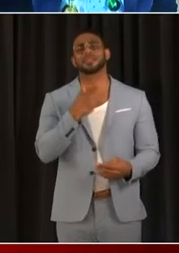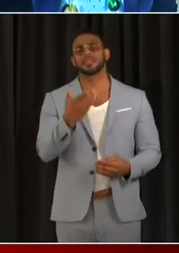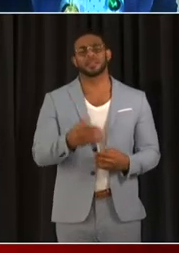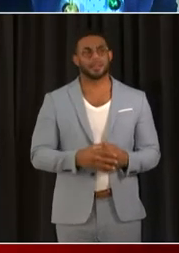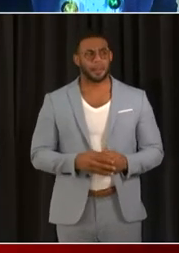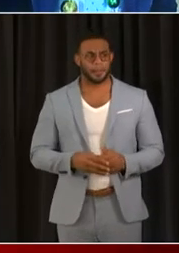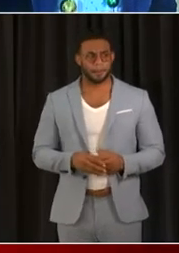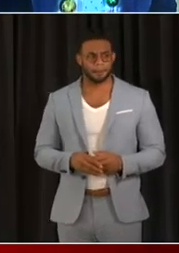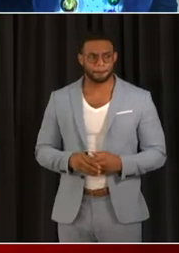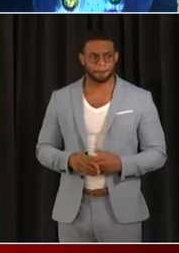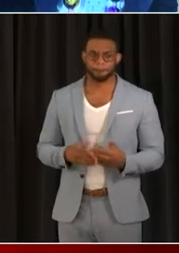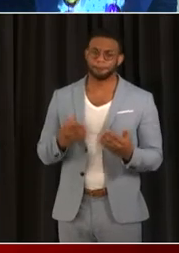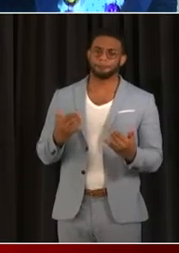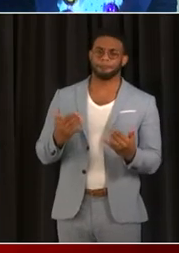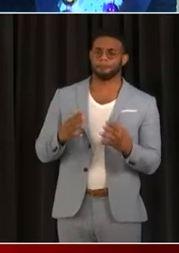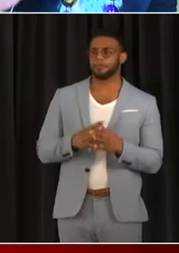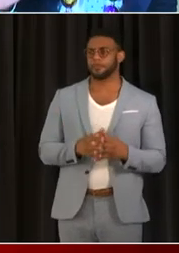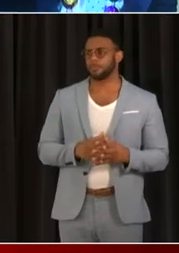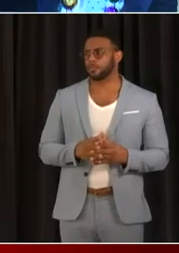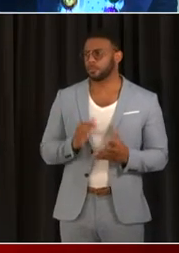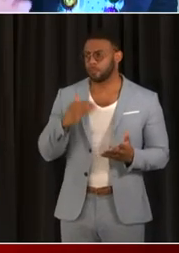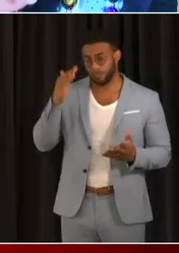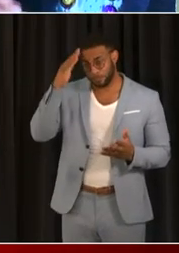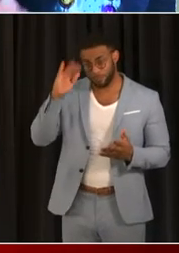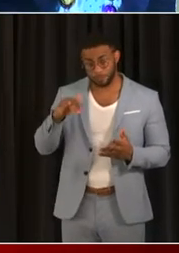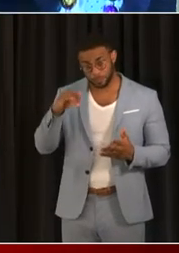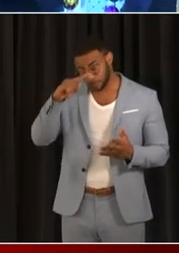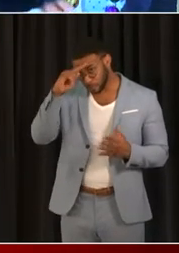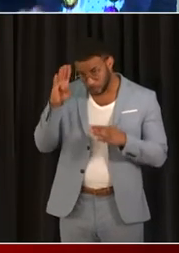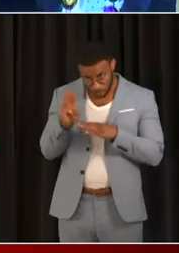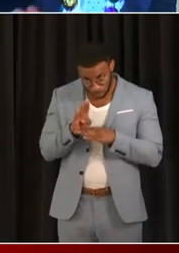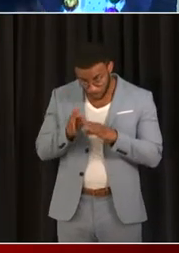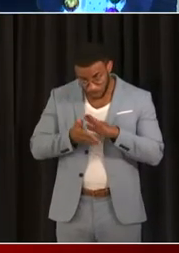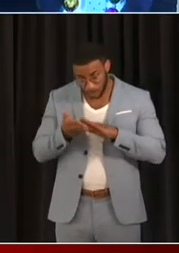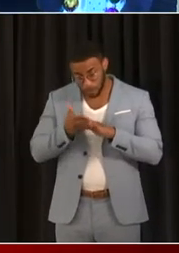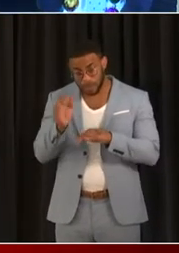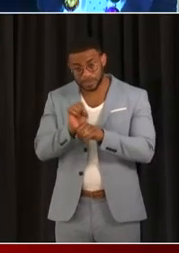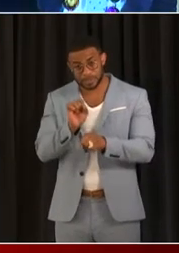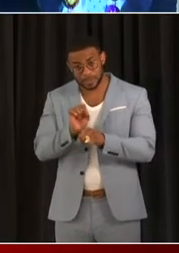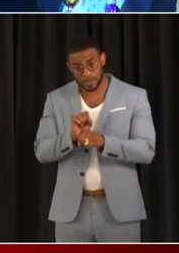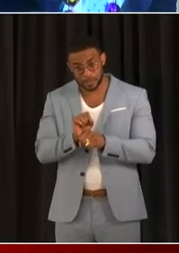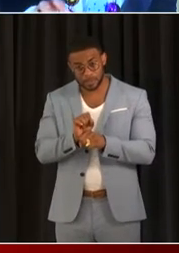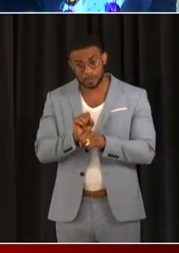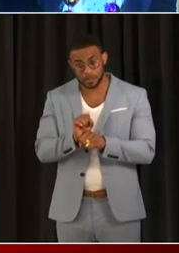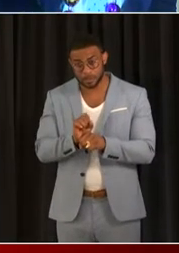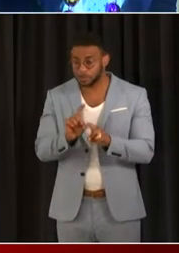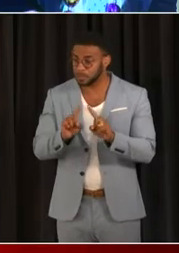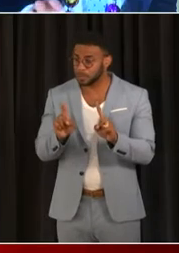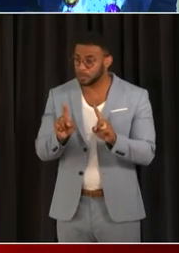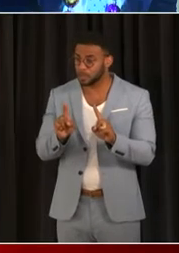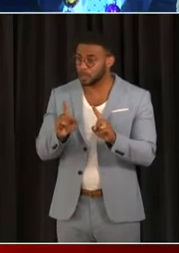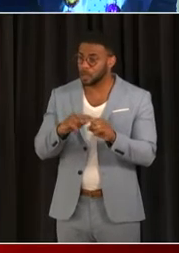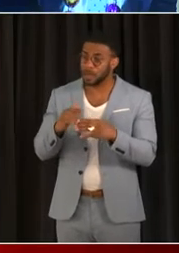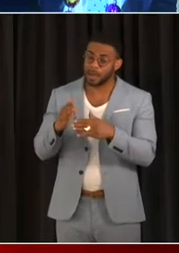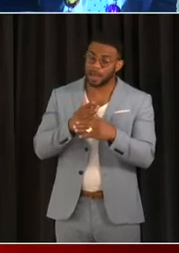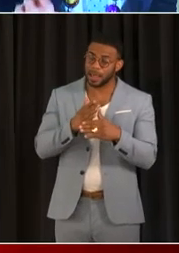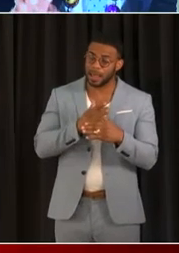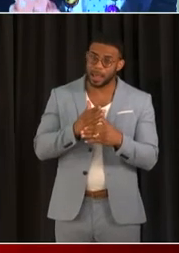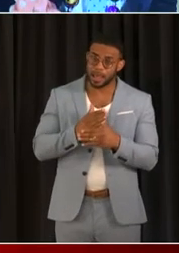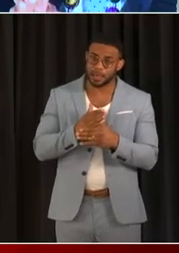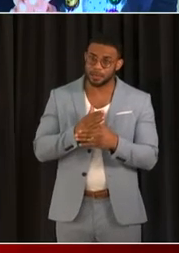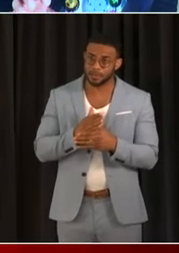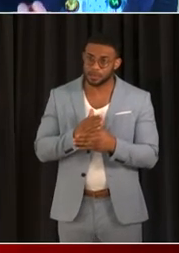please. Now, we know that Black businesses generate jobs, but on